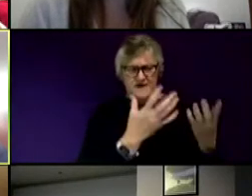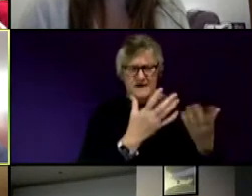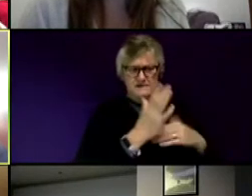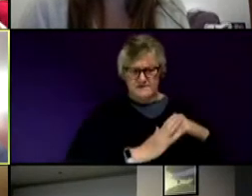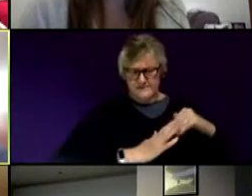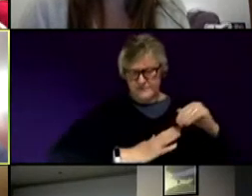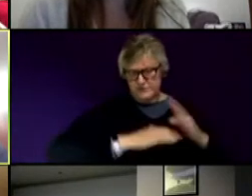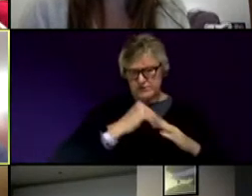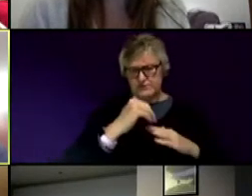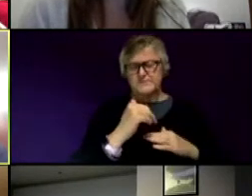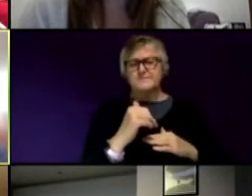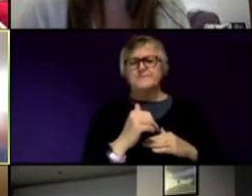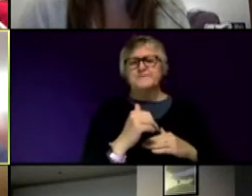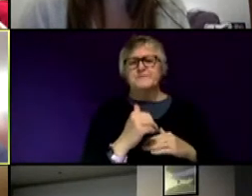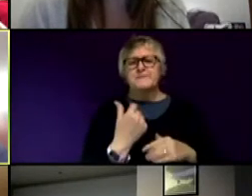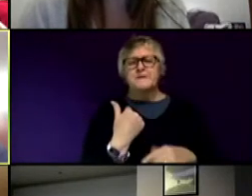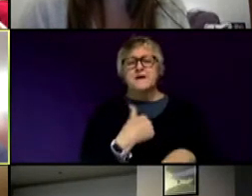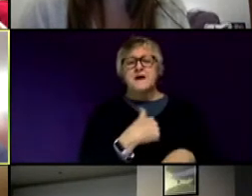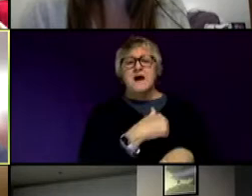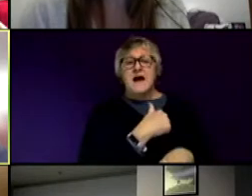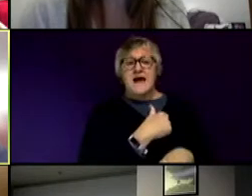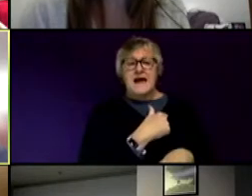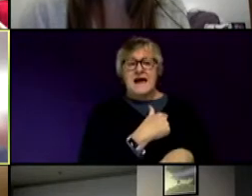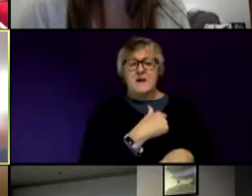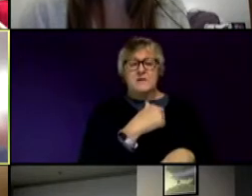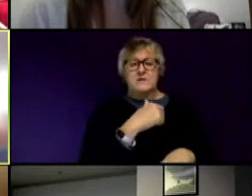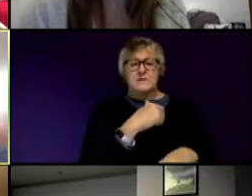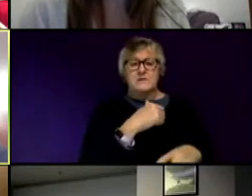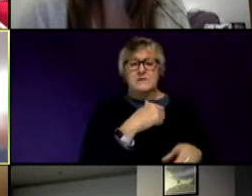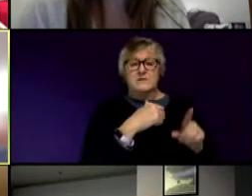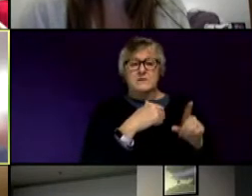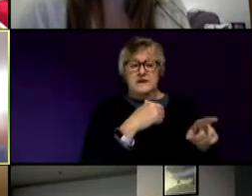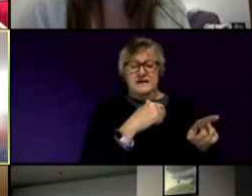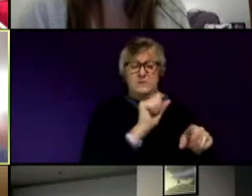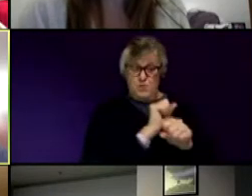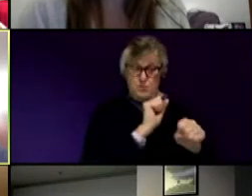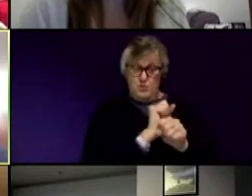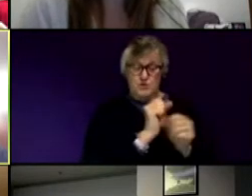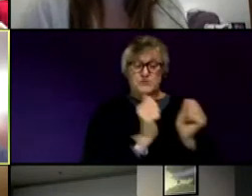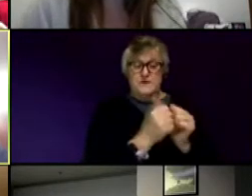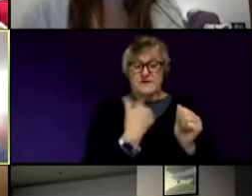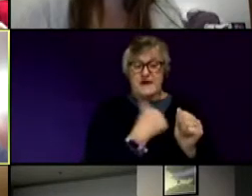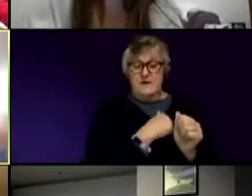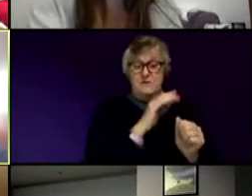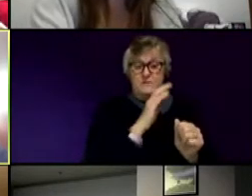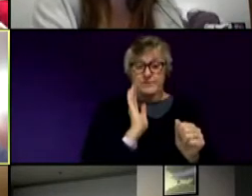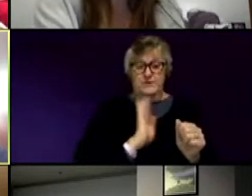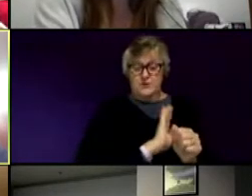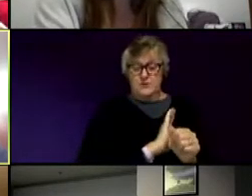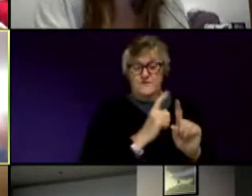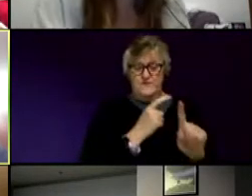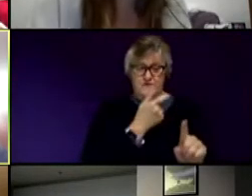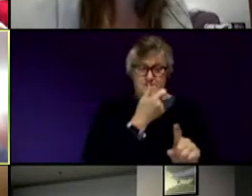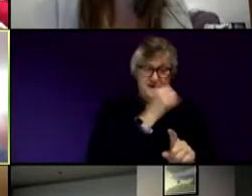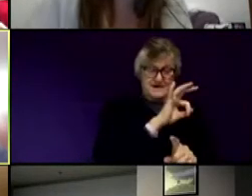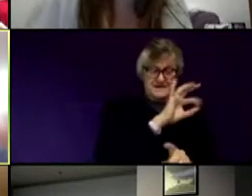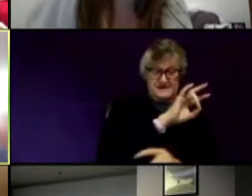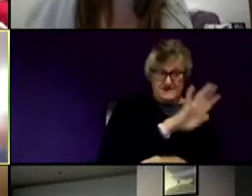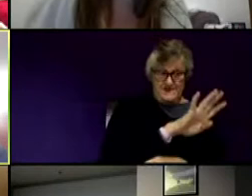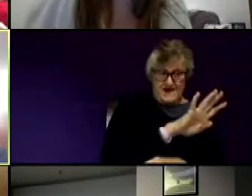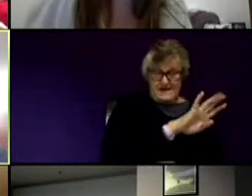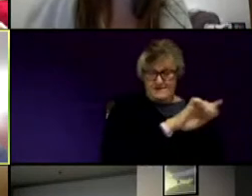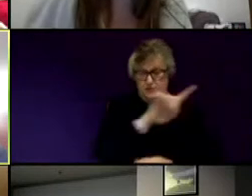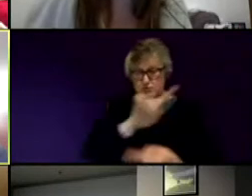and with deep ties to Portland, including 24 years with the Bureau from 1975 to 1999, we